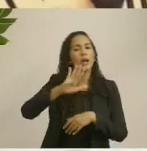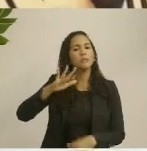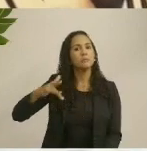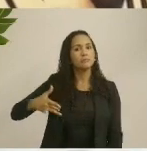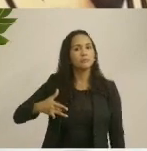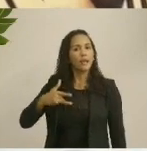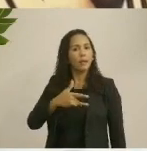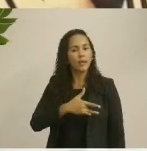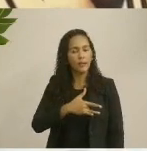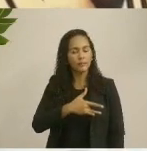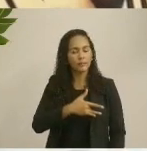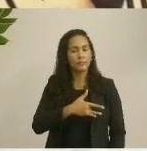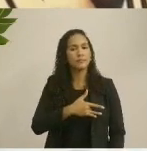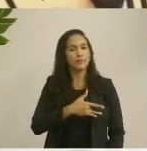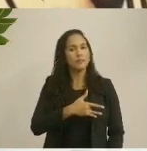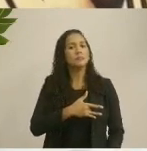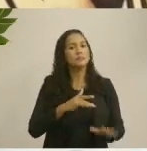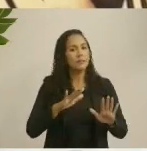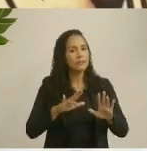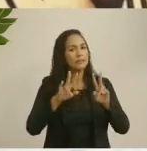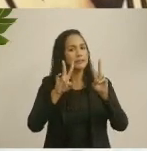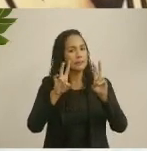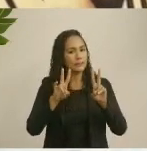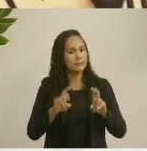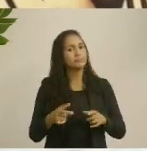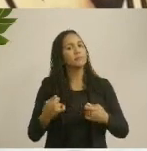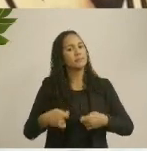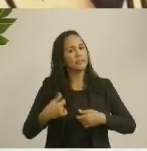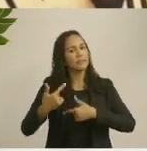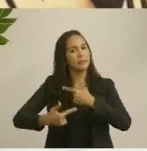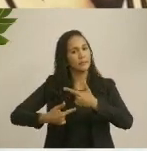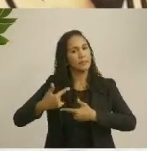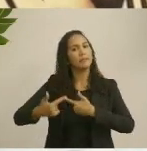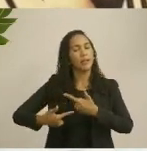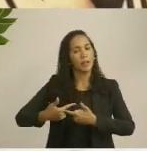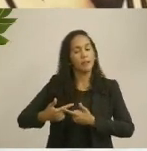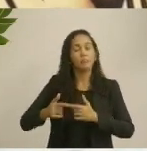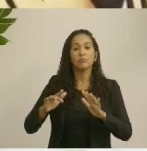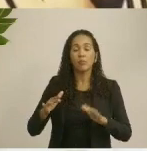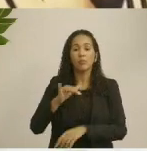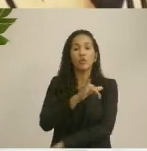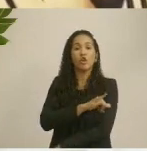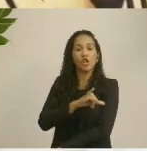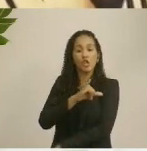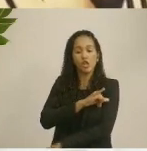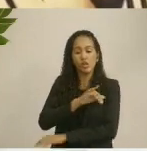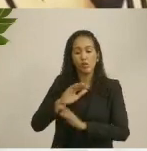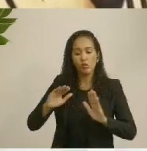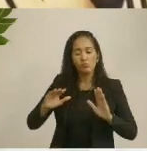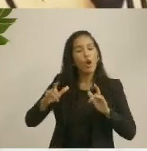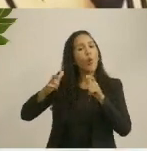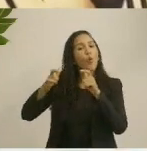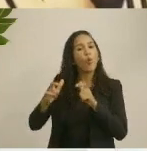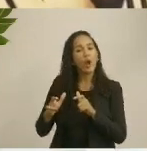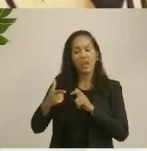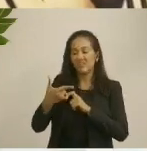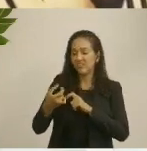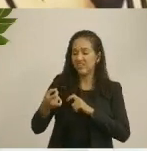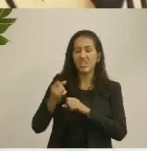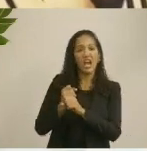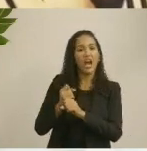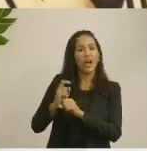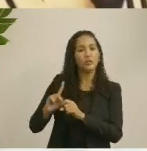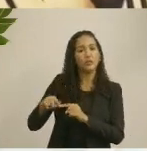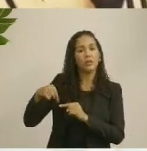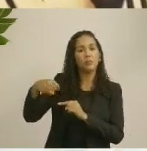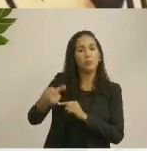faced. And Rio became the site 20 years later in 2012, when